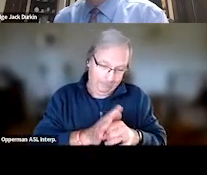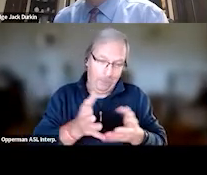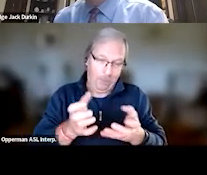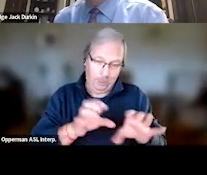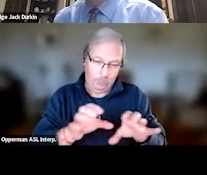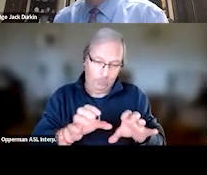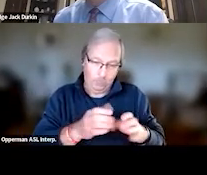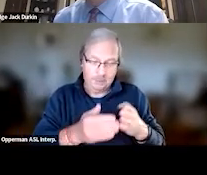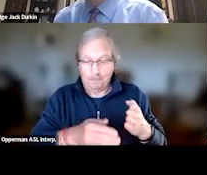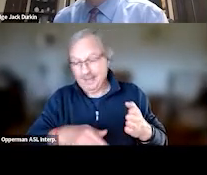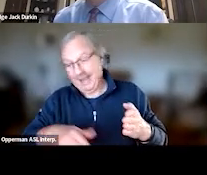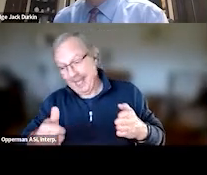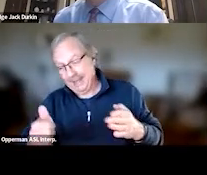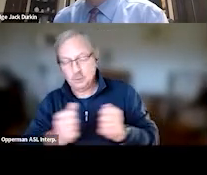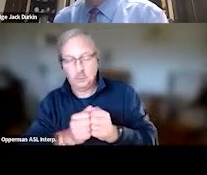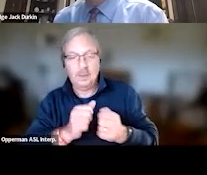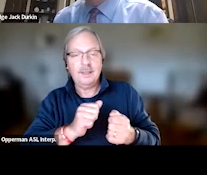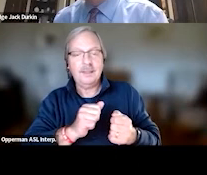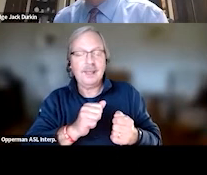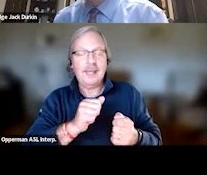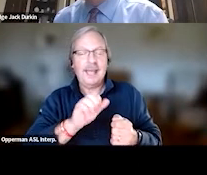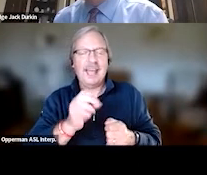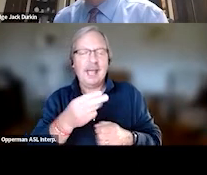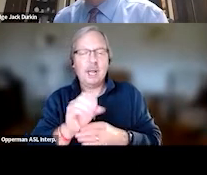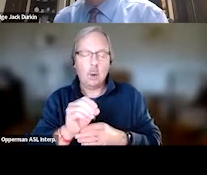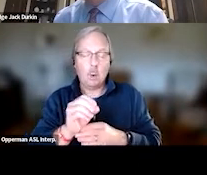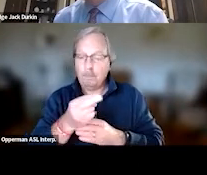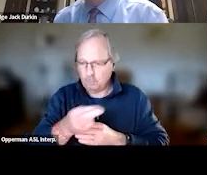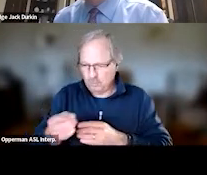or resources. Really, to run an ECHO,